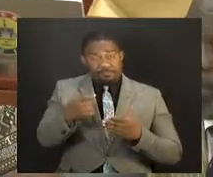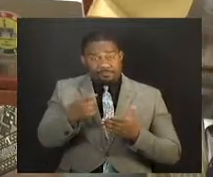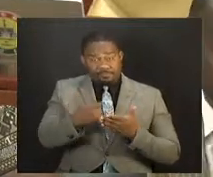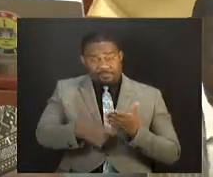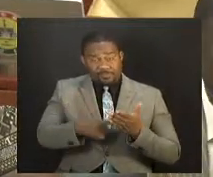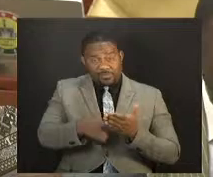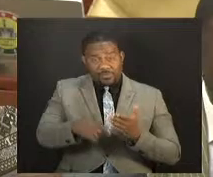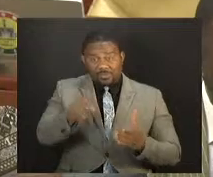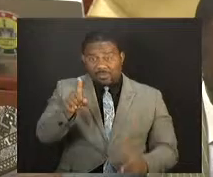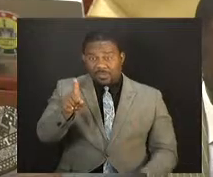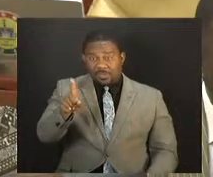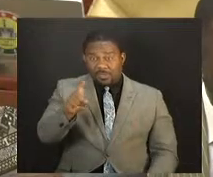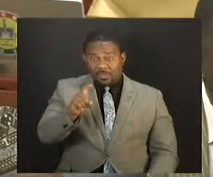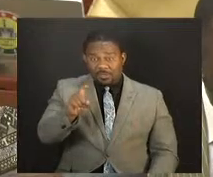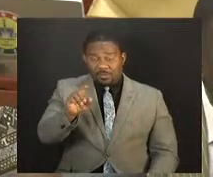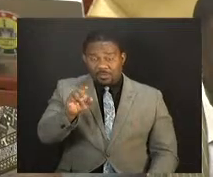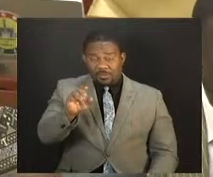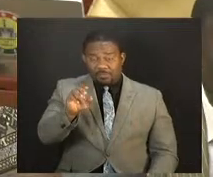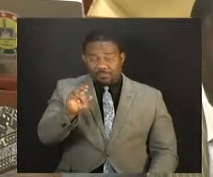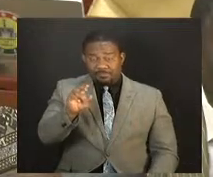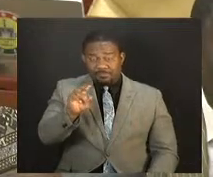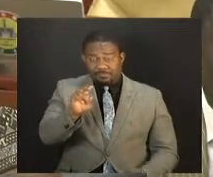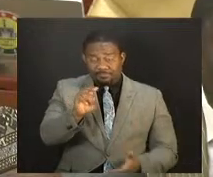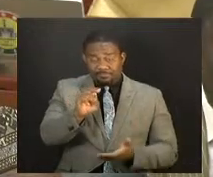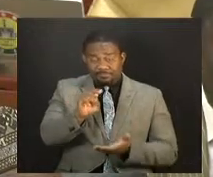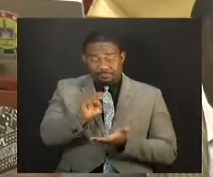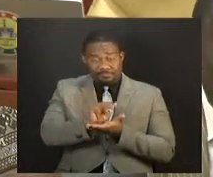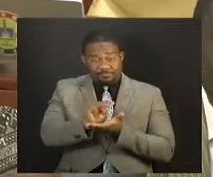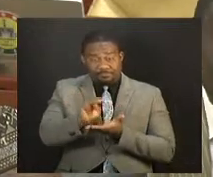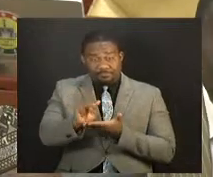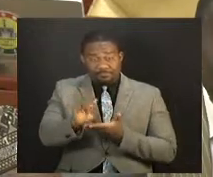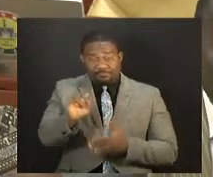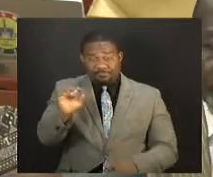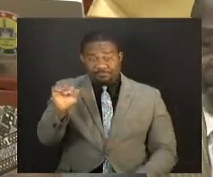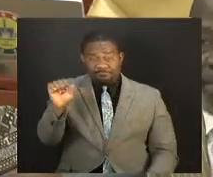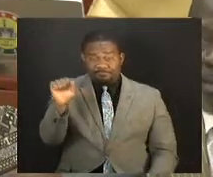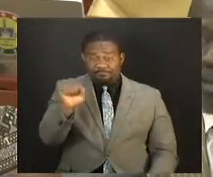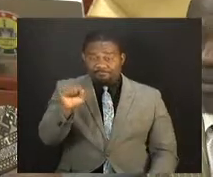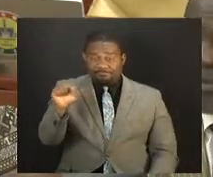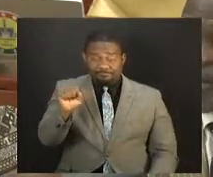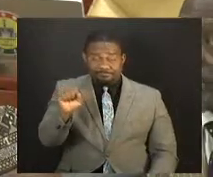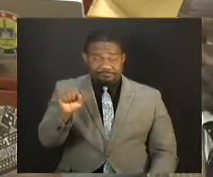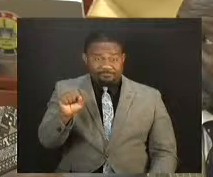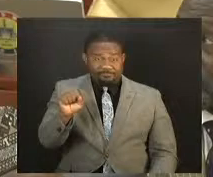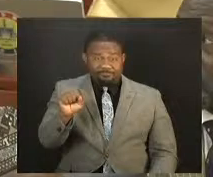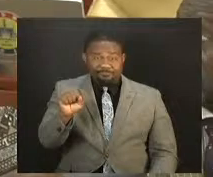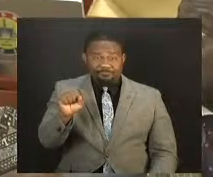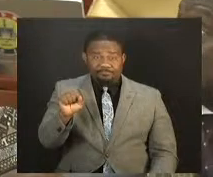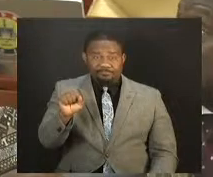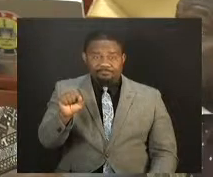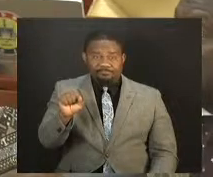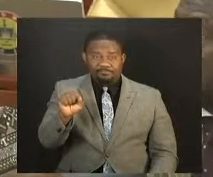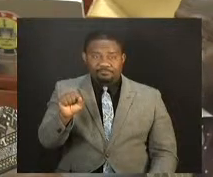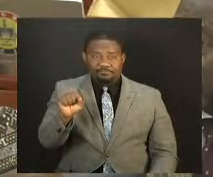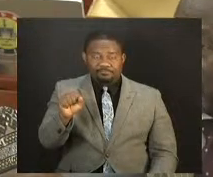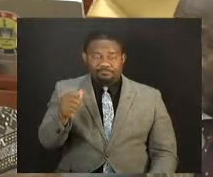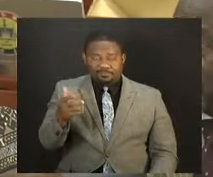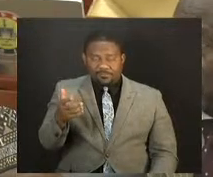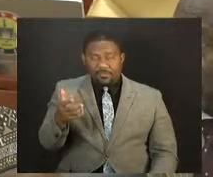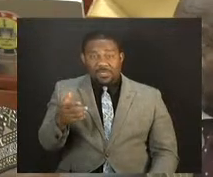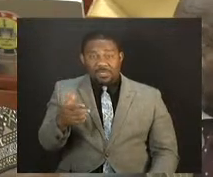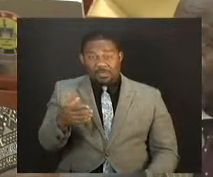million. In their own wisdom, they revised this to 81